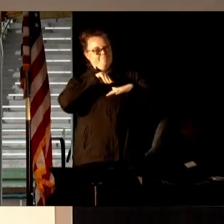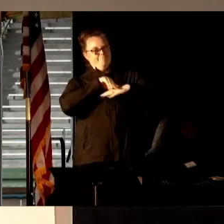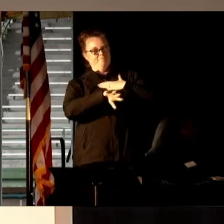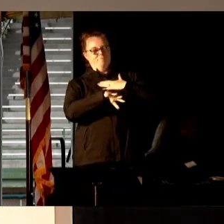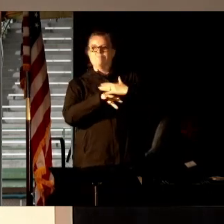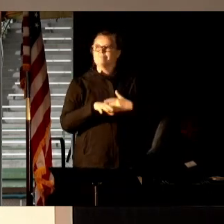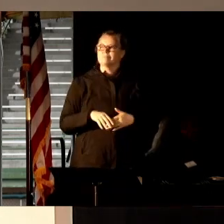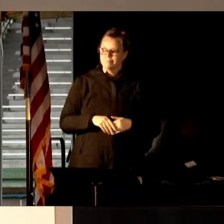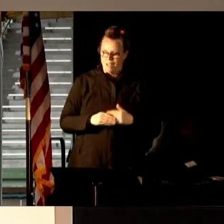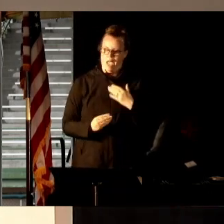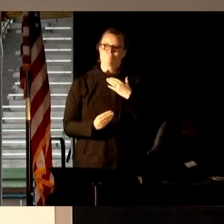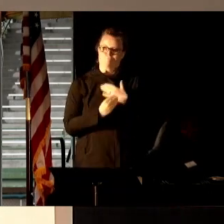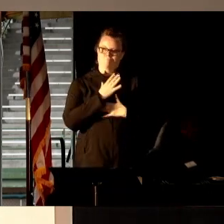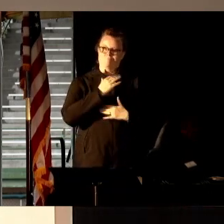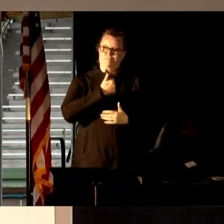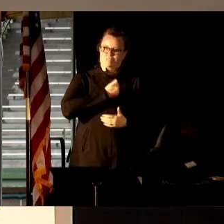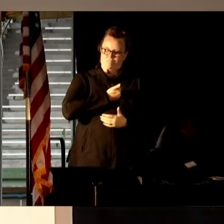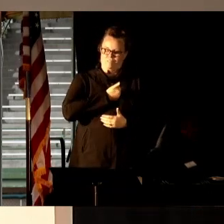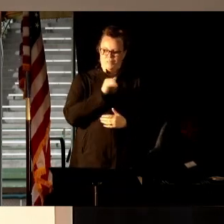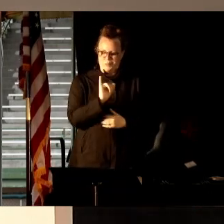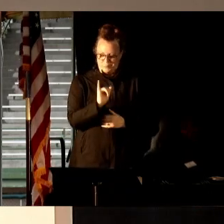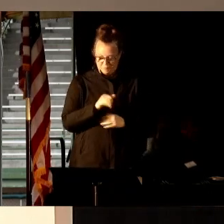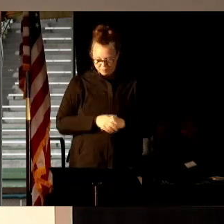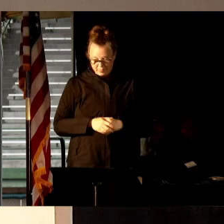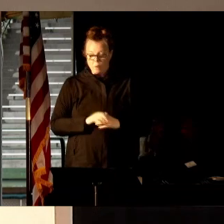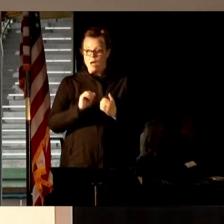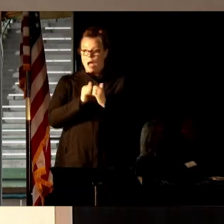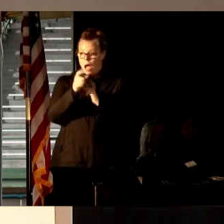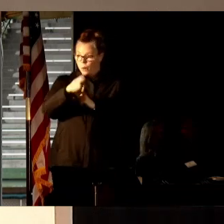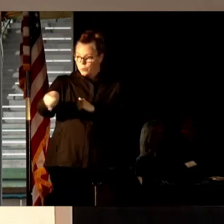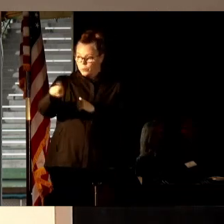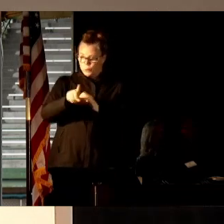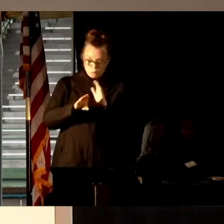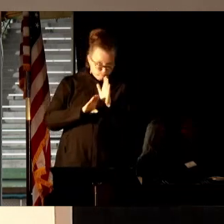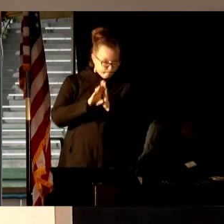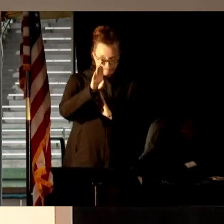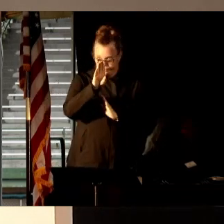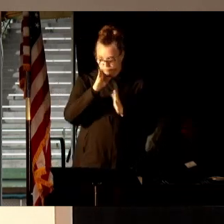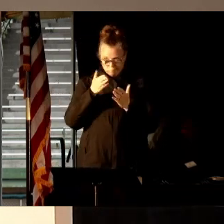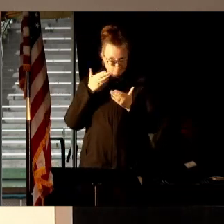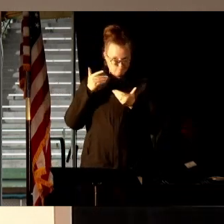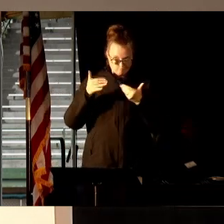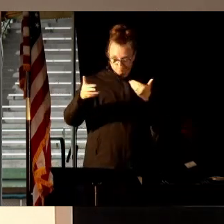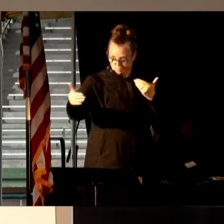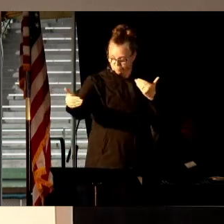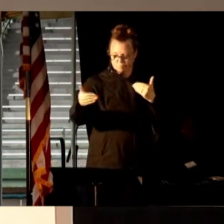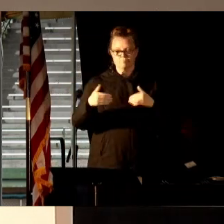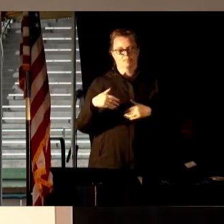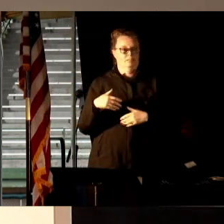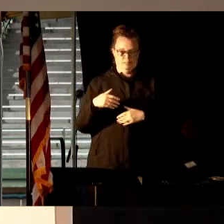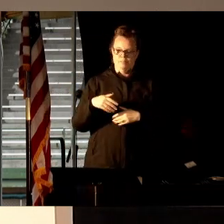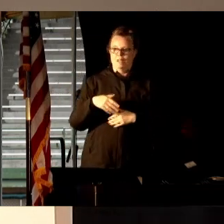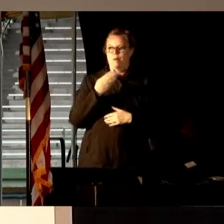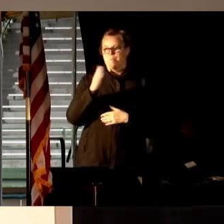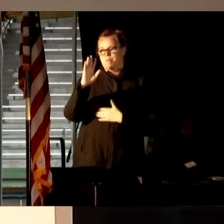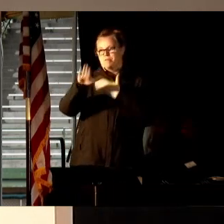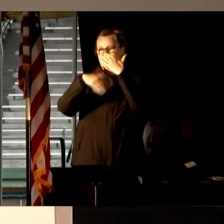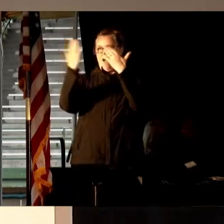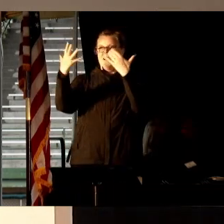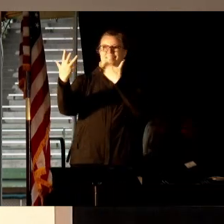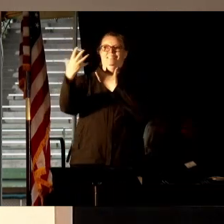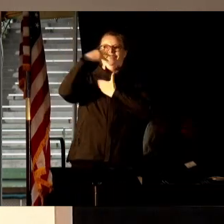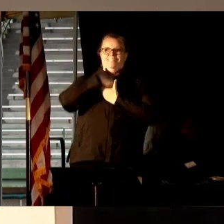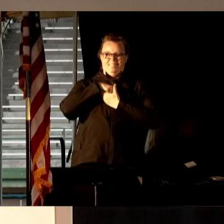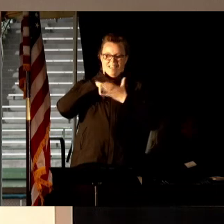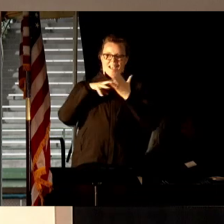High School, I ask you, how will you cultivate and thrive in your blue skies in, blue skies out? What if I told you all it took